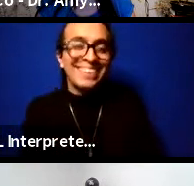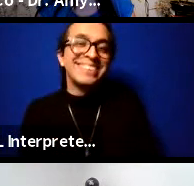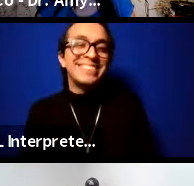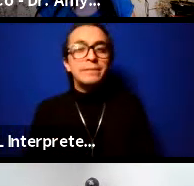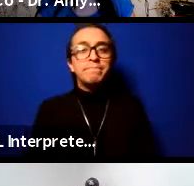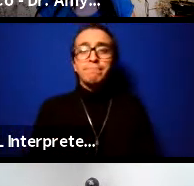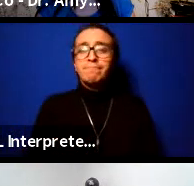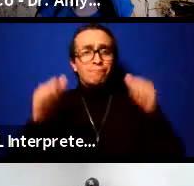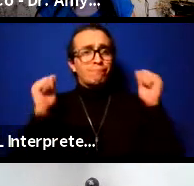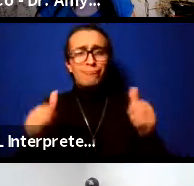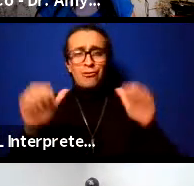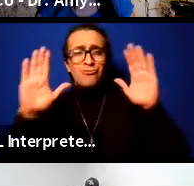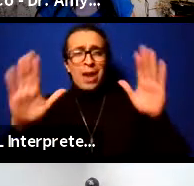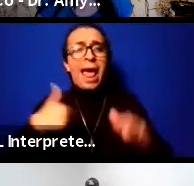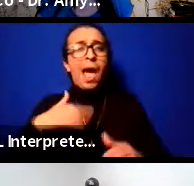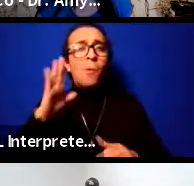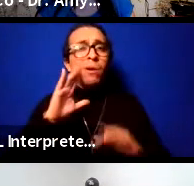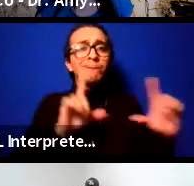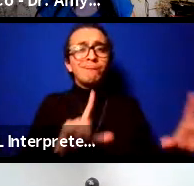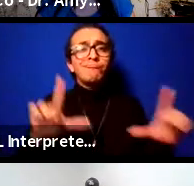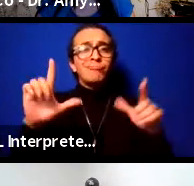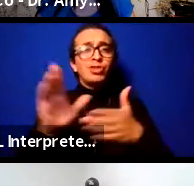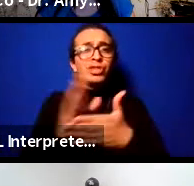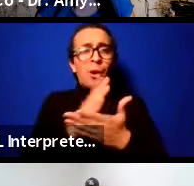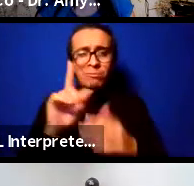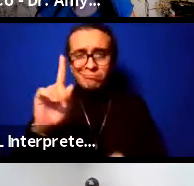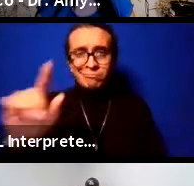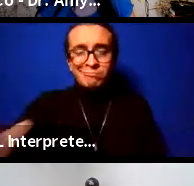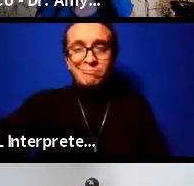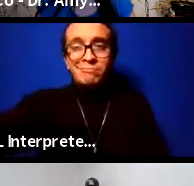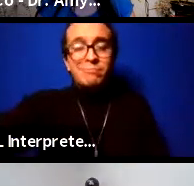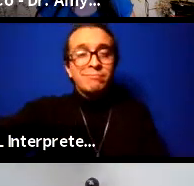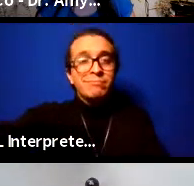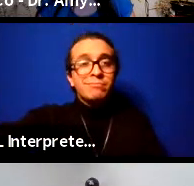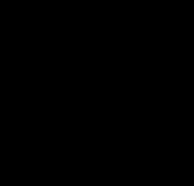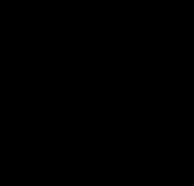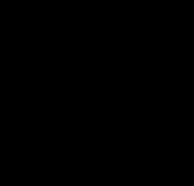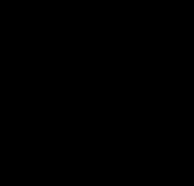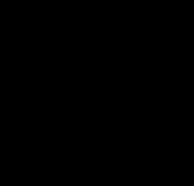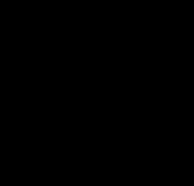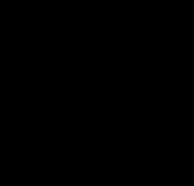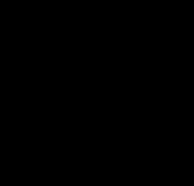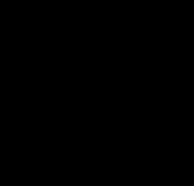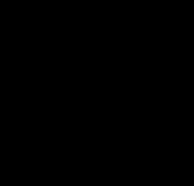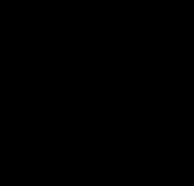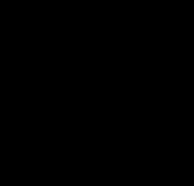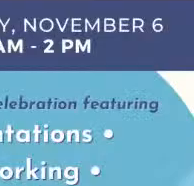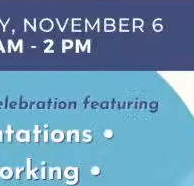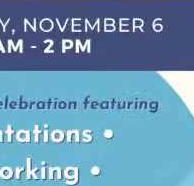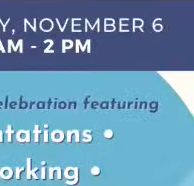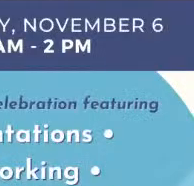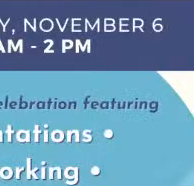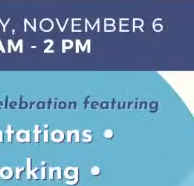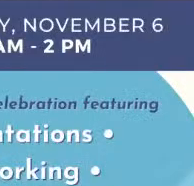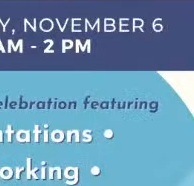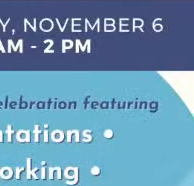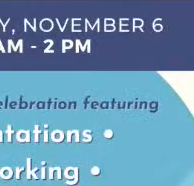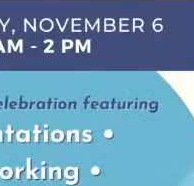Great. Let me see if I could just share a quick screen to show you guys the